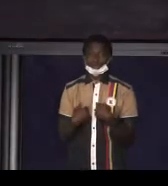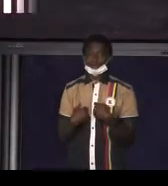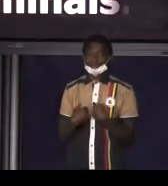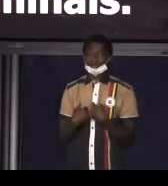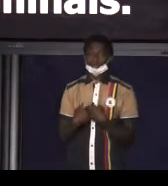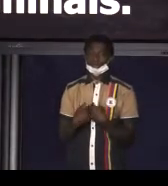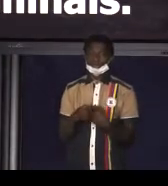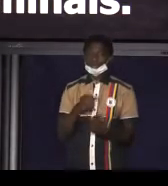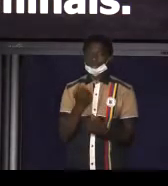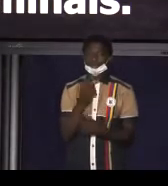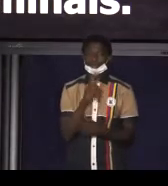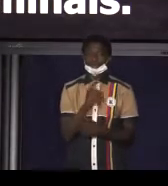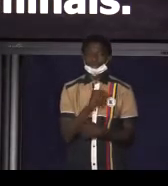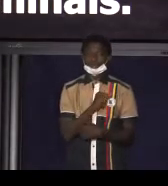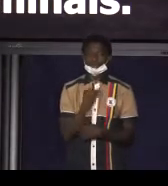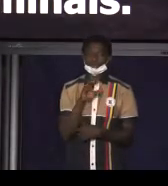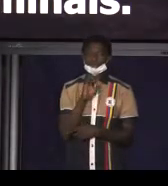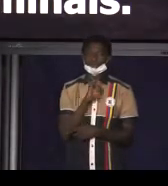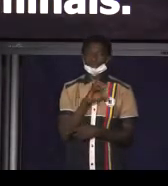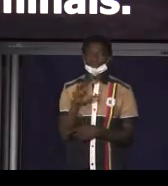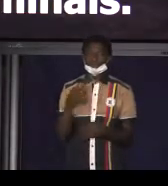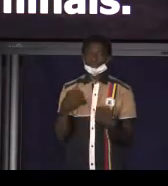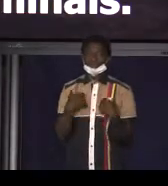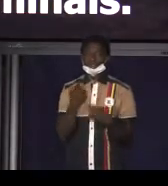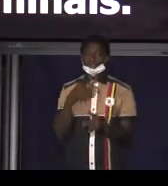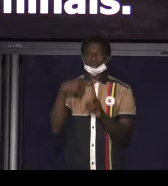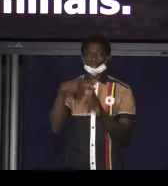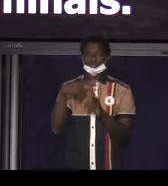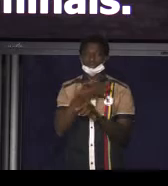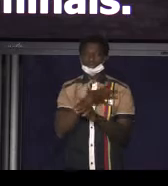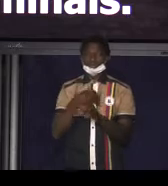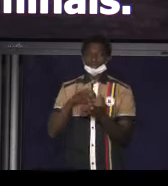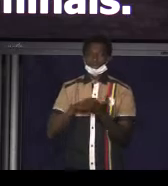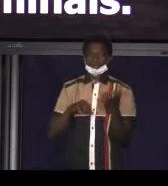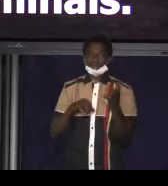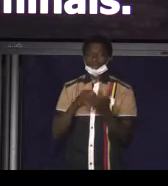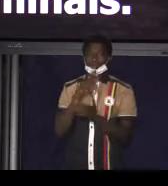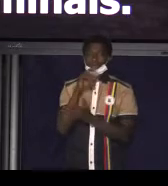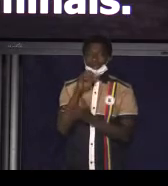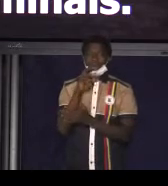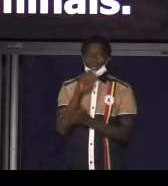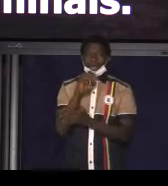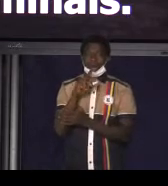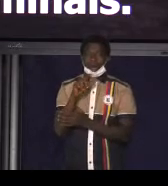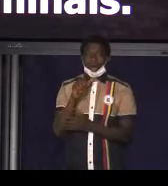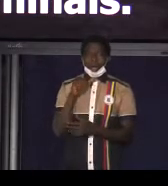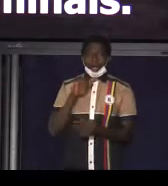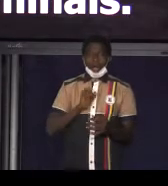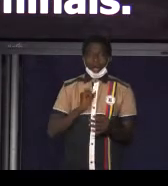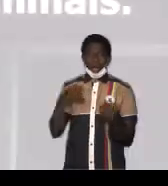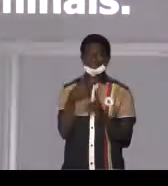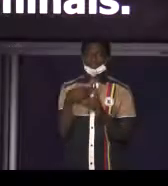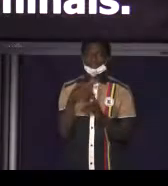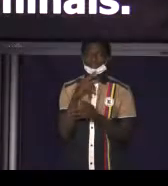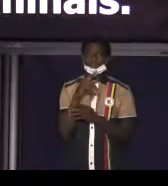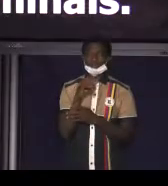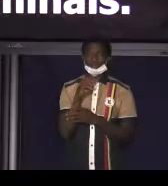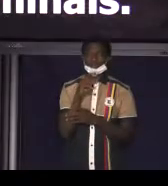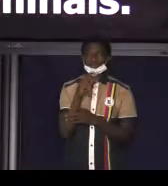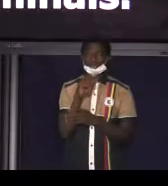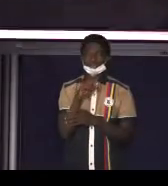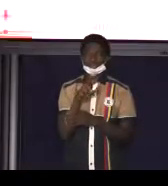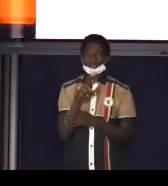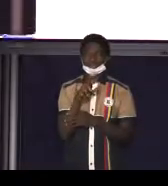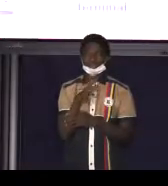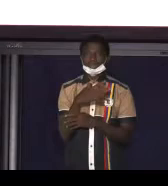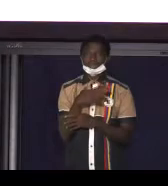is just another one. A cell has a positive and negative terminals. I showed you that before. When you see a